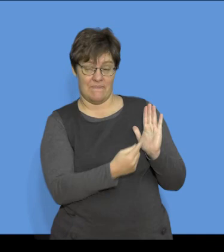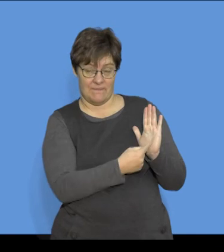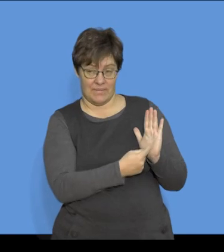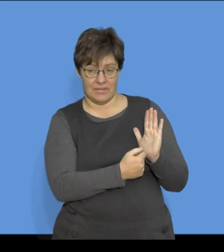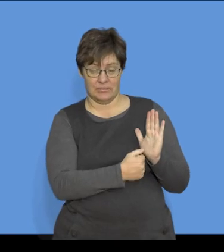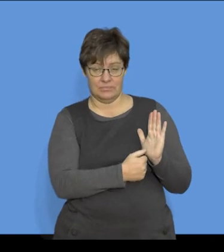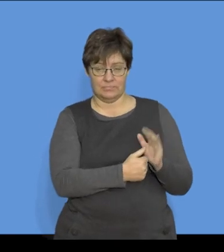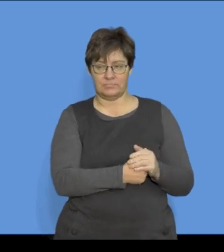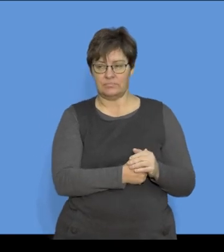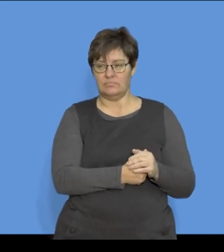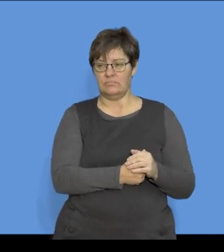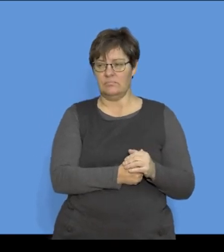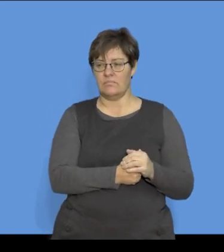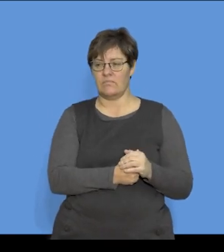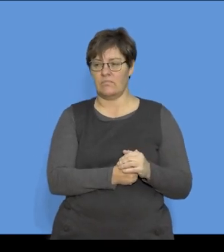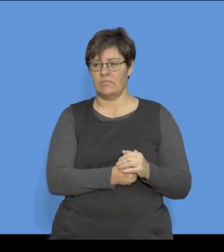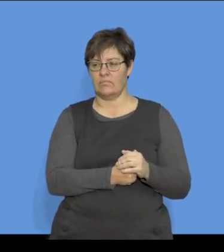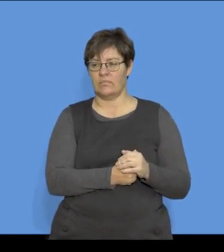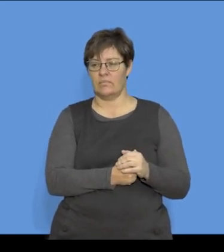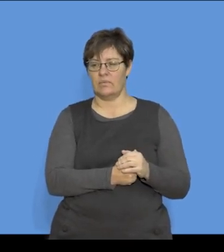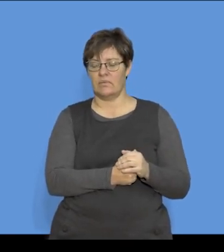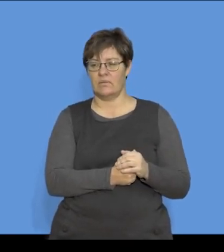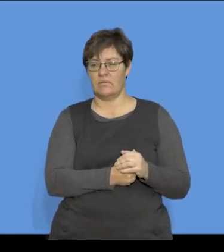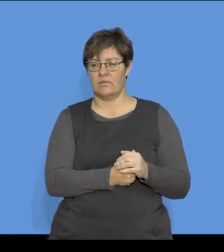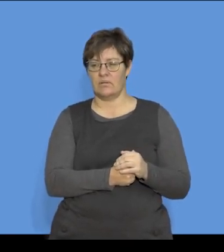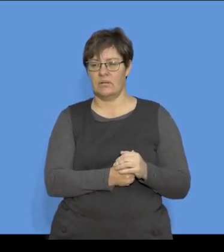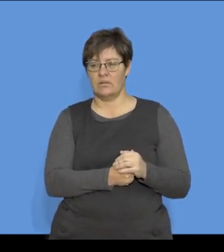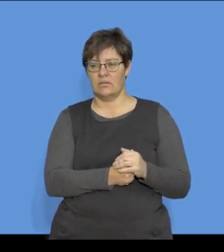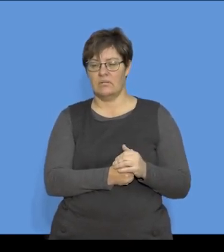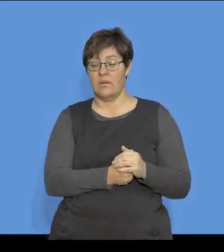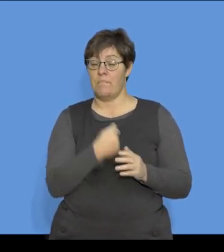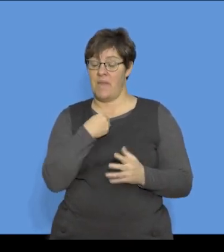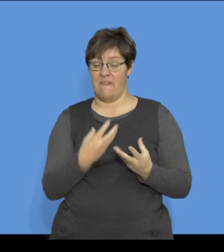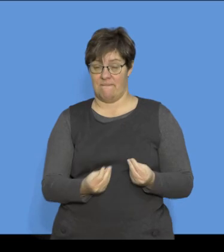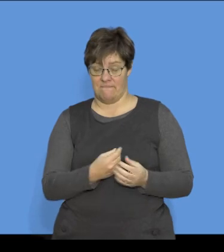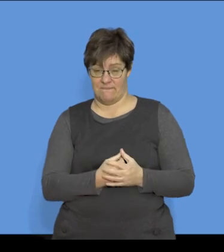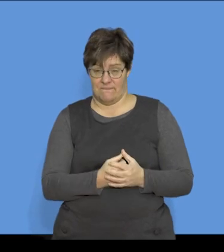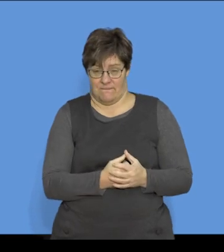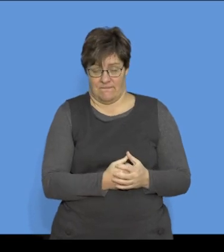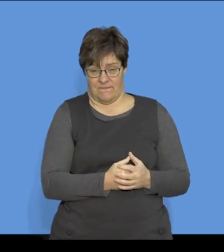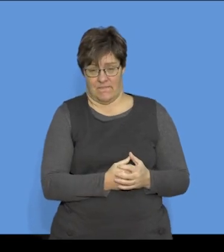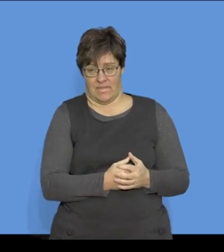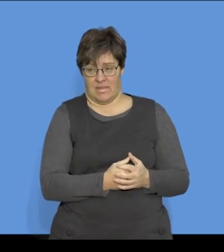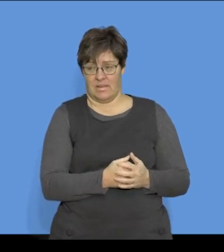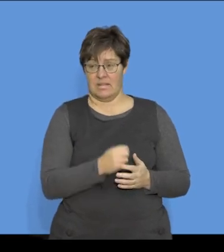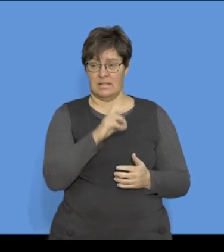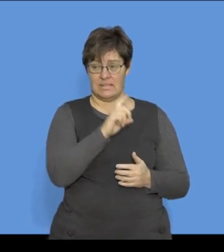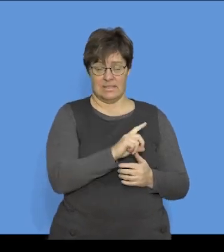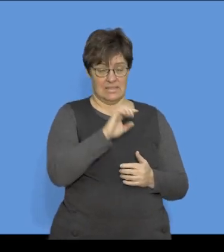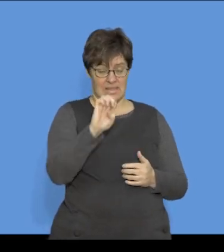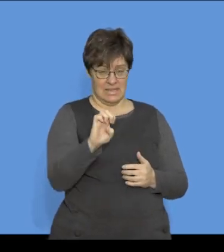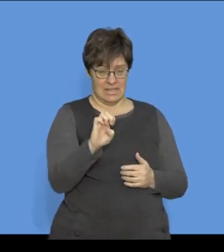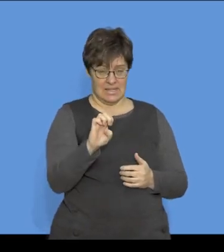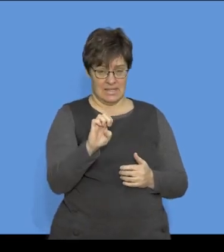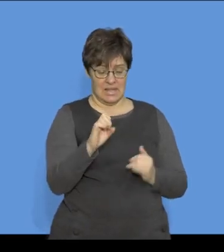right, you can see that if I have DE being the